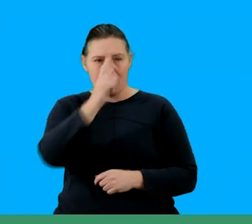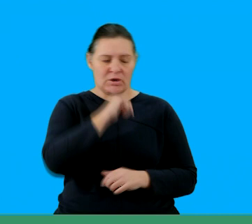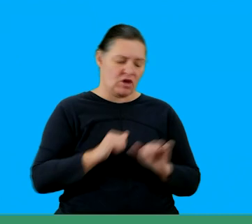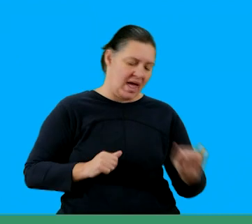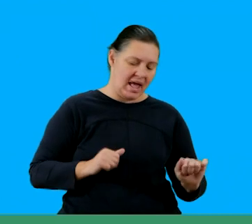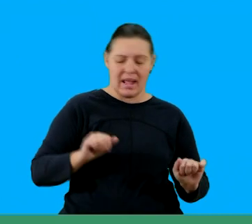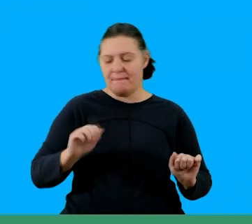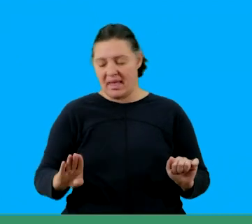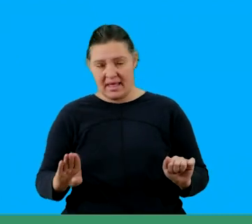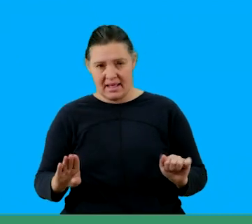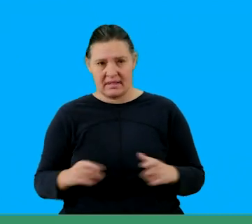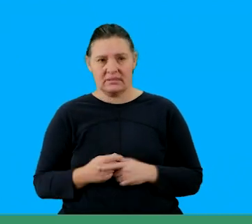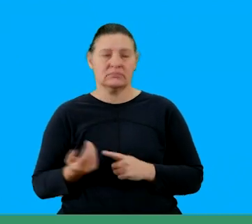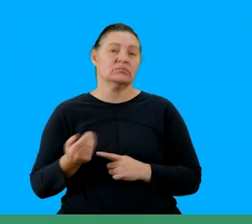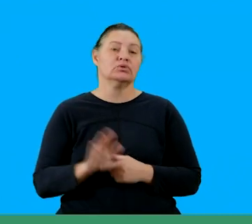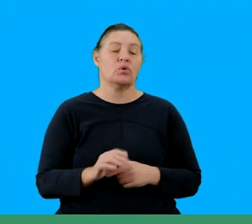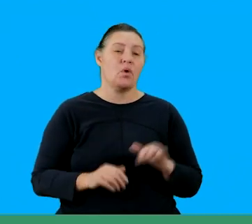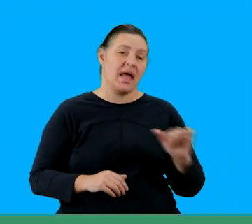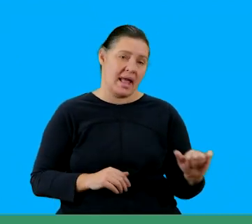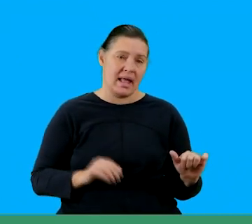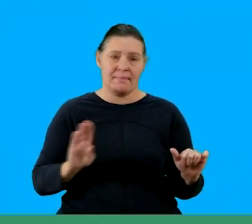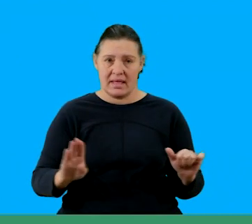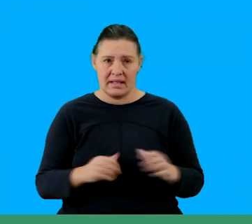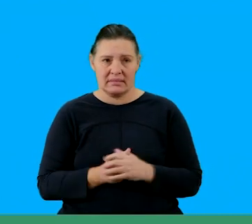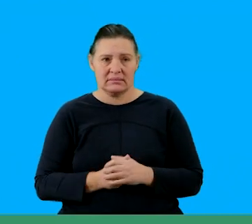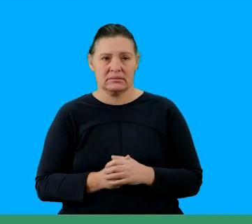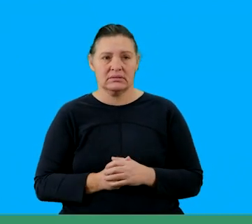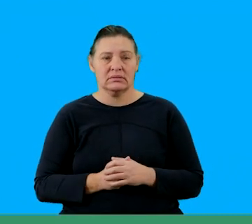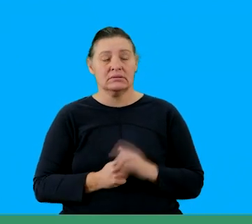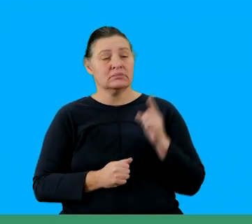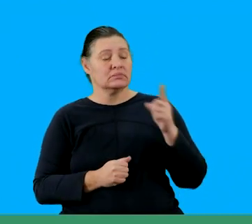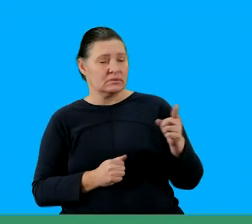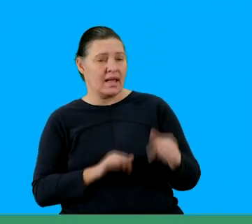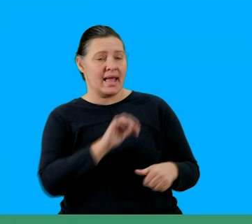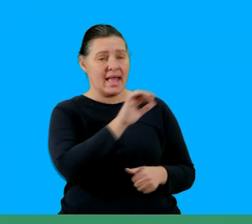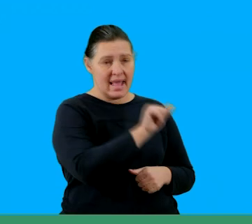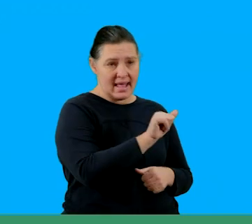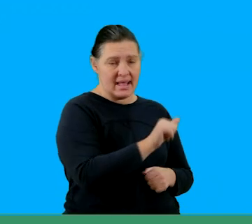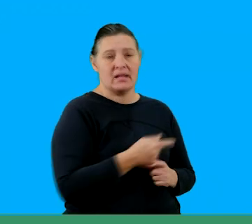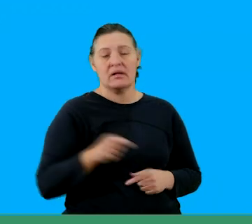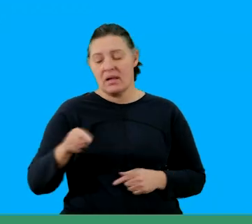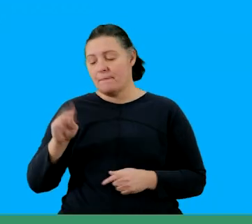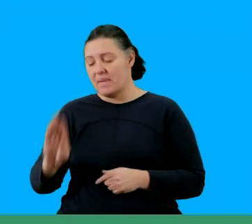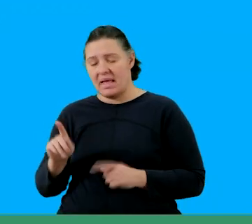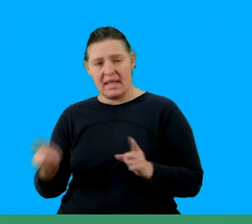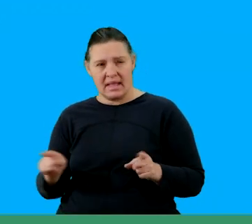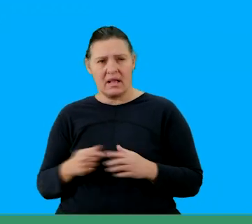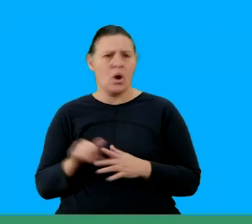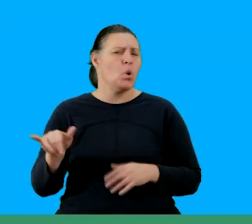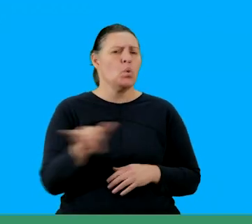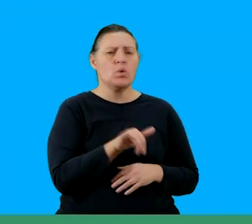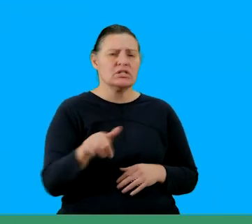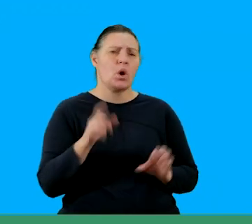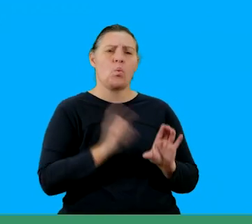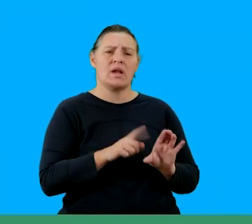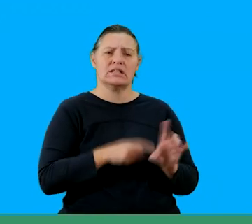and picture B. Let me show you your picture A and your picture B. So this is your picture A and this is your picture B. Tell me which